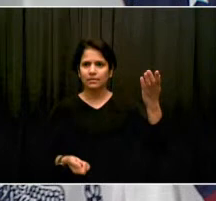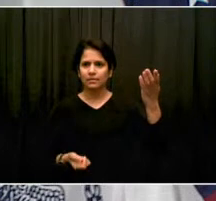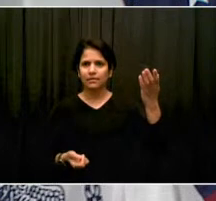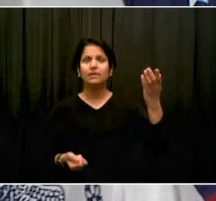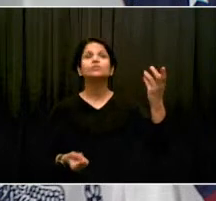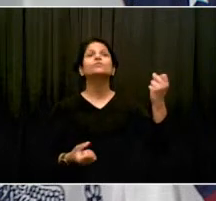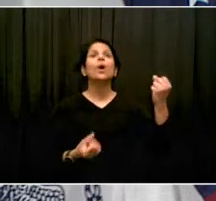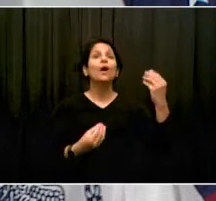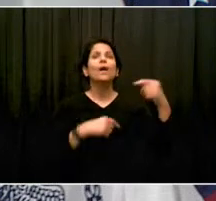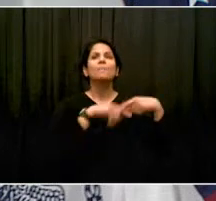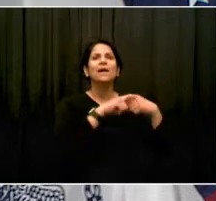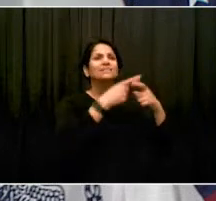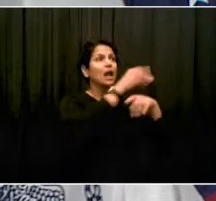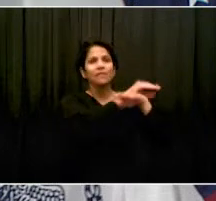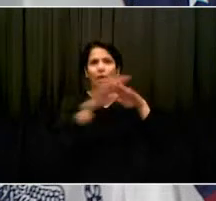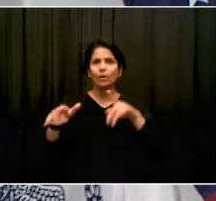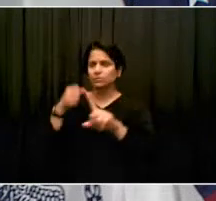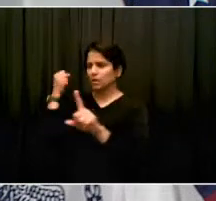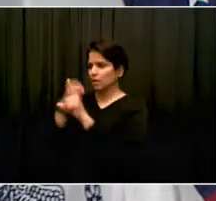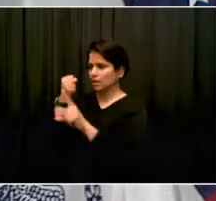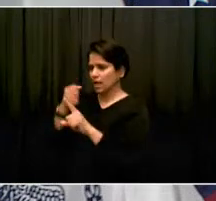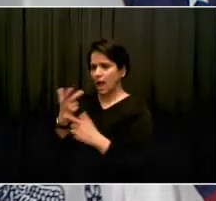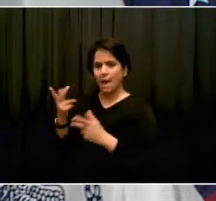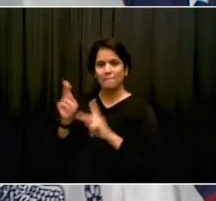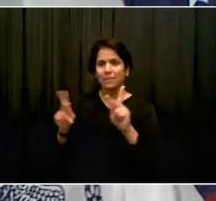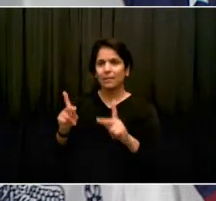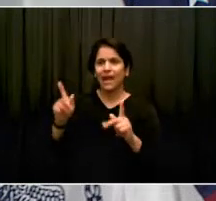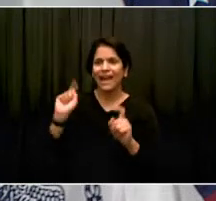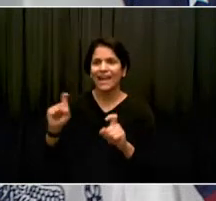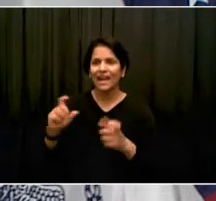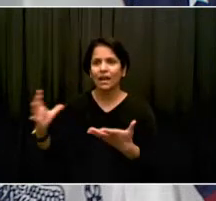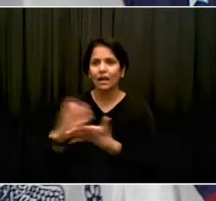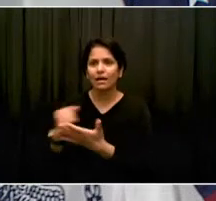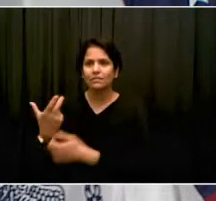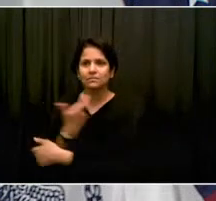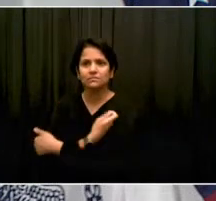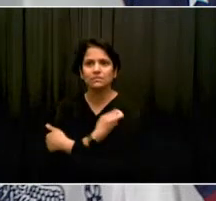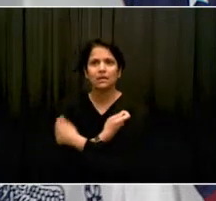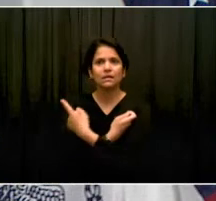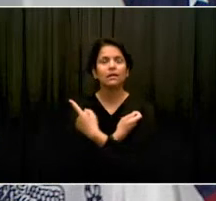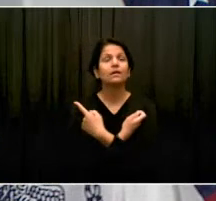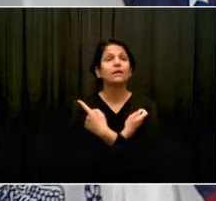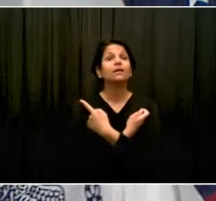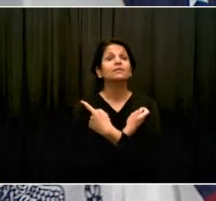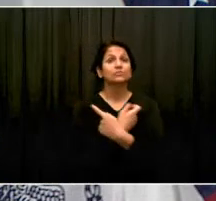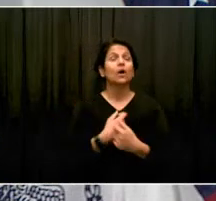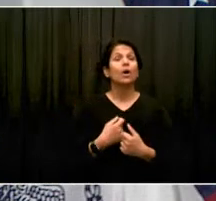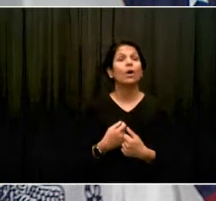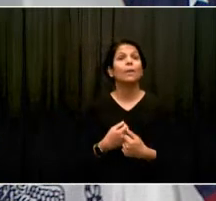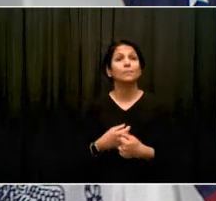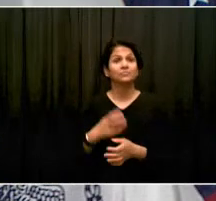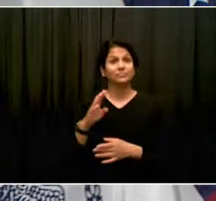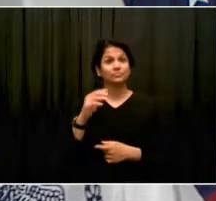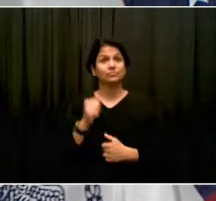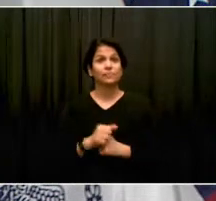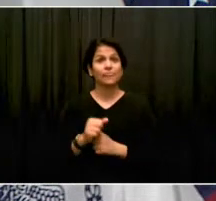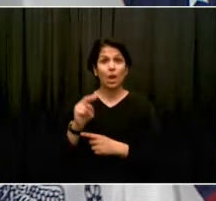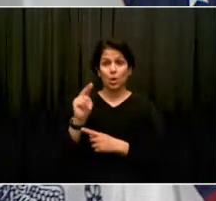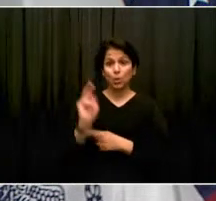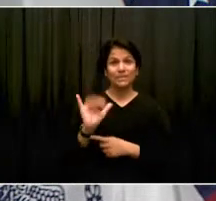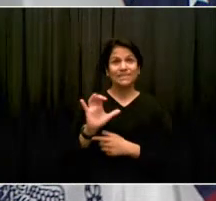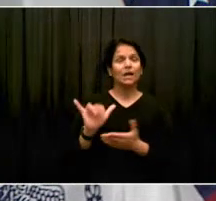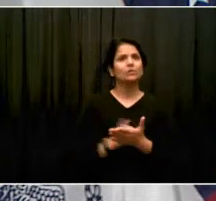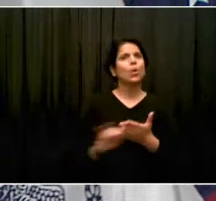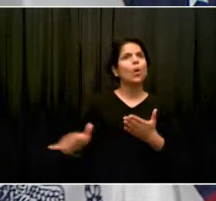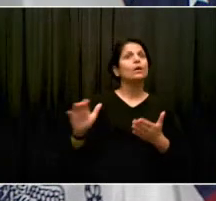rate at which people are getting their second shots is much better here in New York City than around the country. That's a really good sign. About 95%